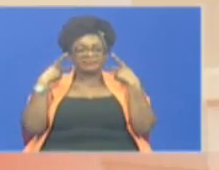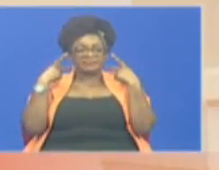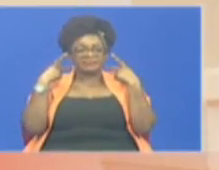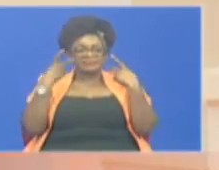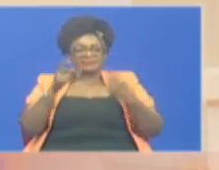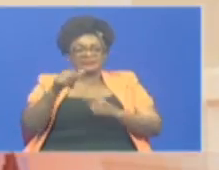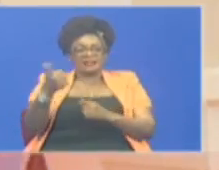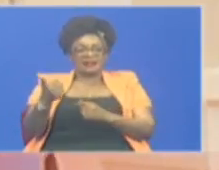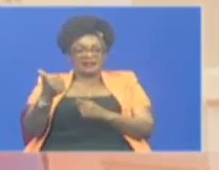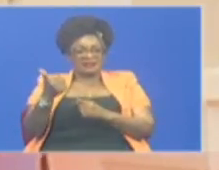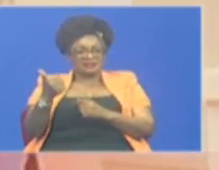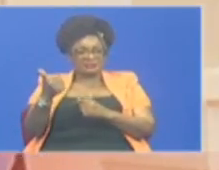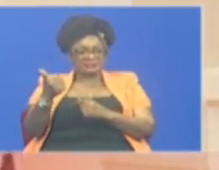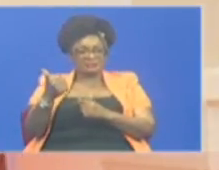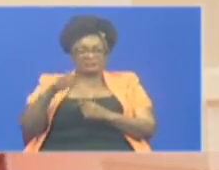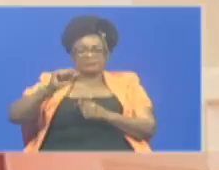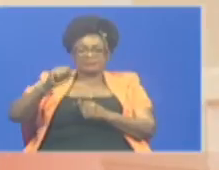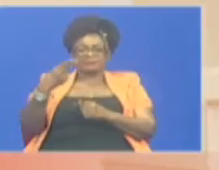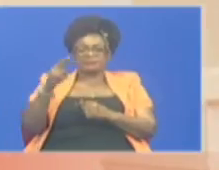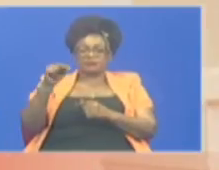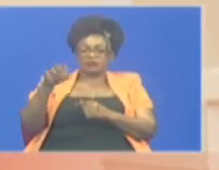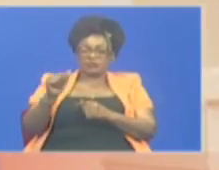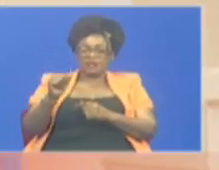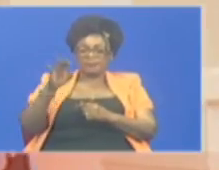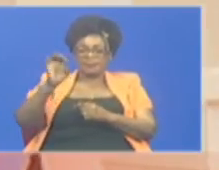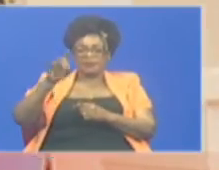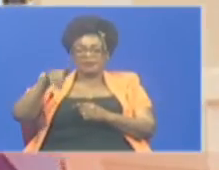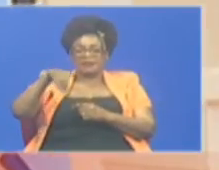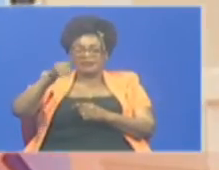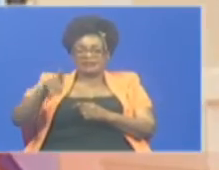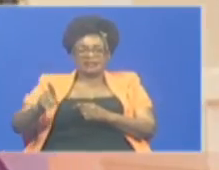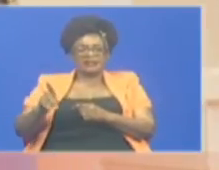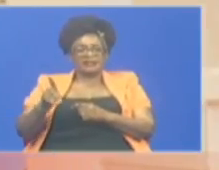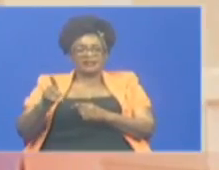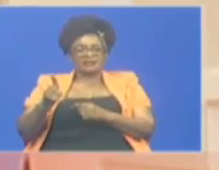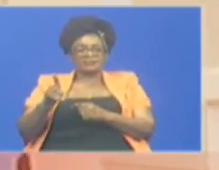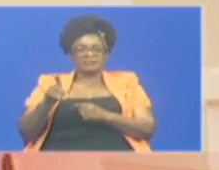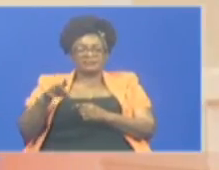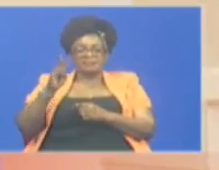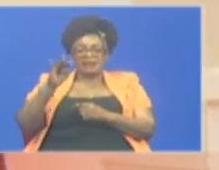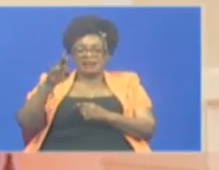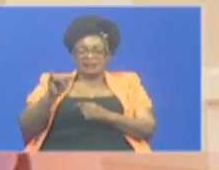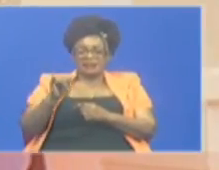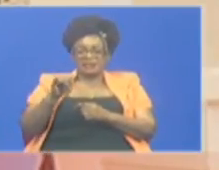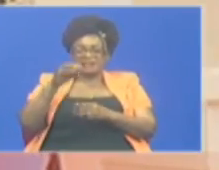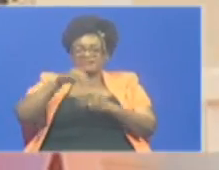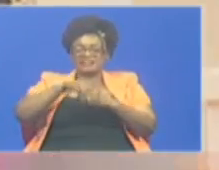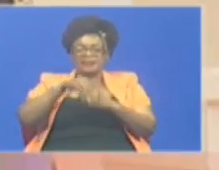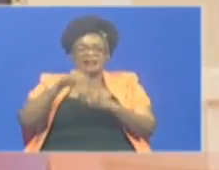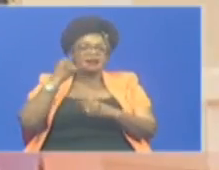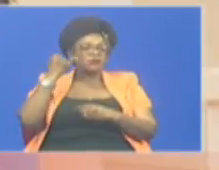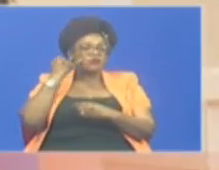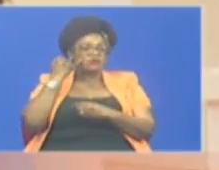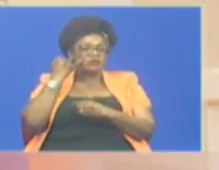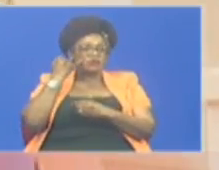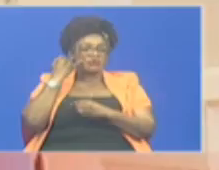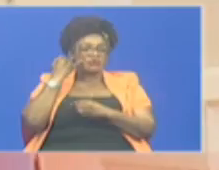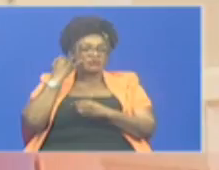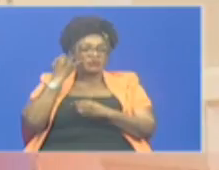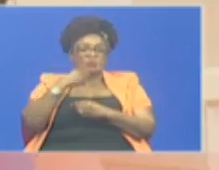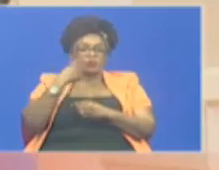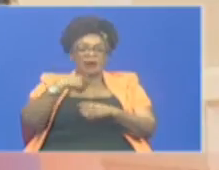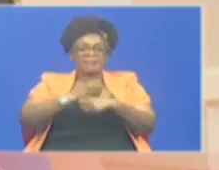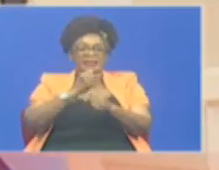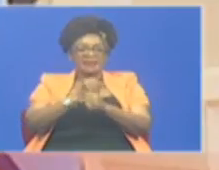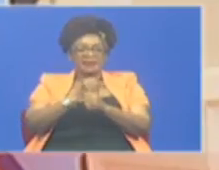Others are like Shona, EPZ Limited, Betty Investments Limited in Nakuru, who are manufacturing